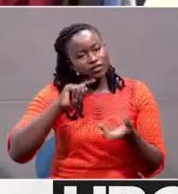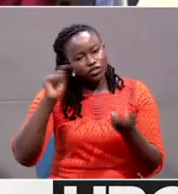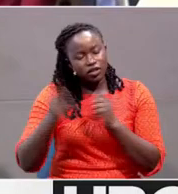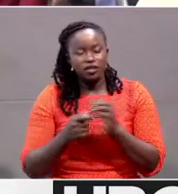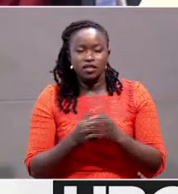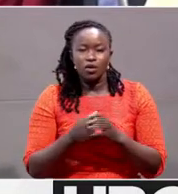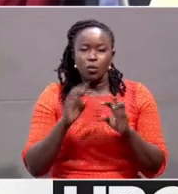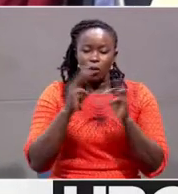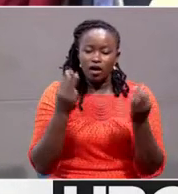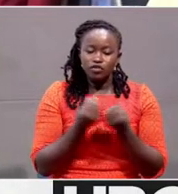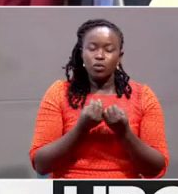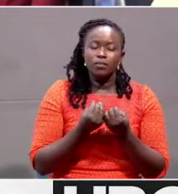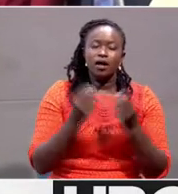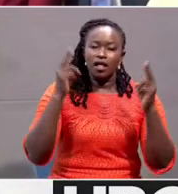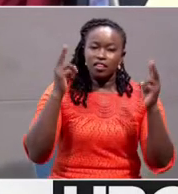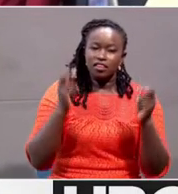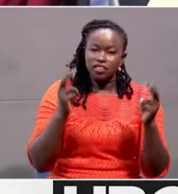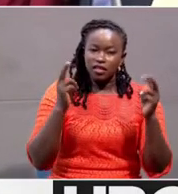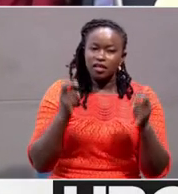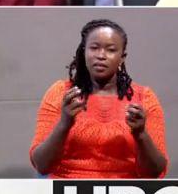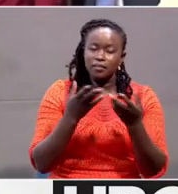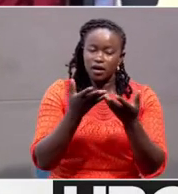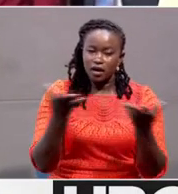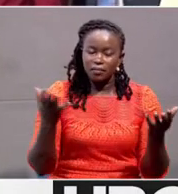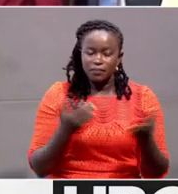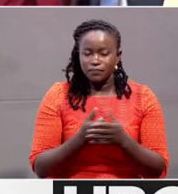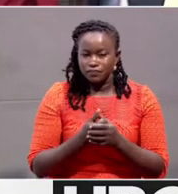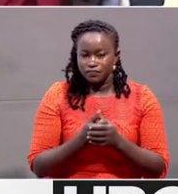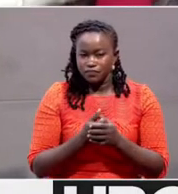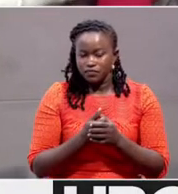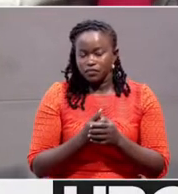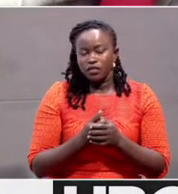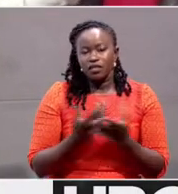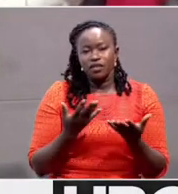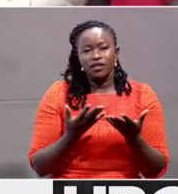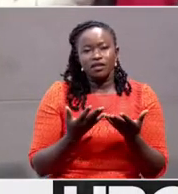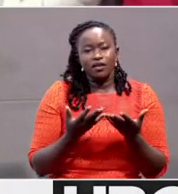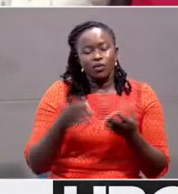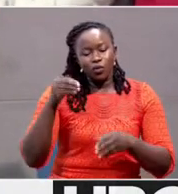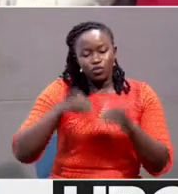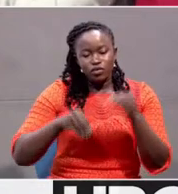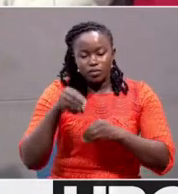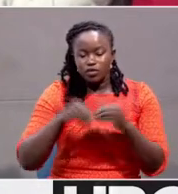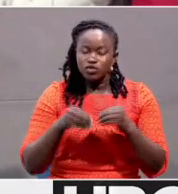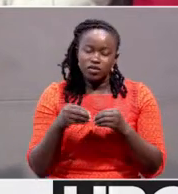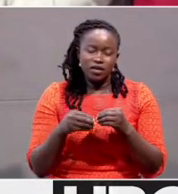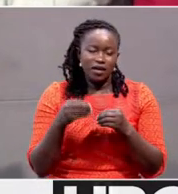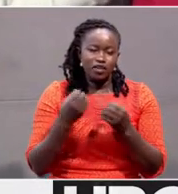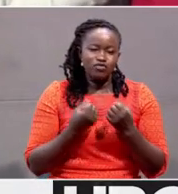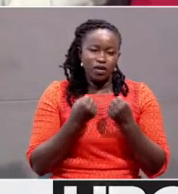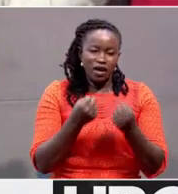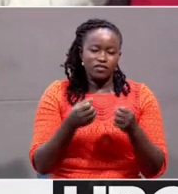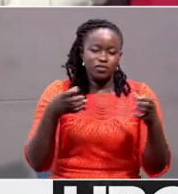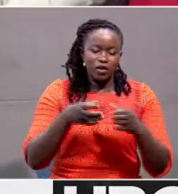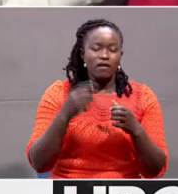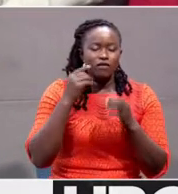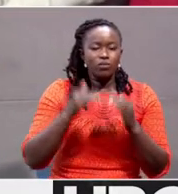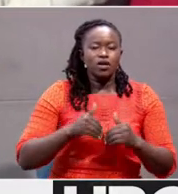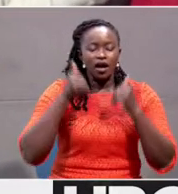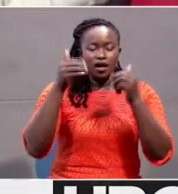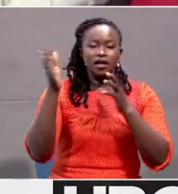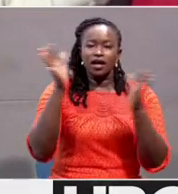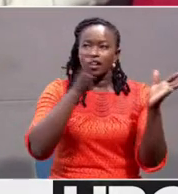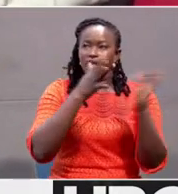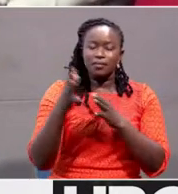workshop was on the theme, Youth and Nationally Determined Contributions, a driving force for higher climate adaptation.